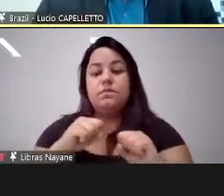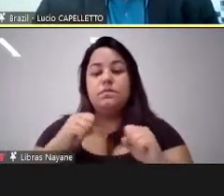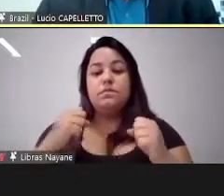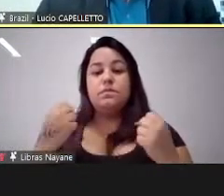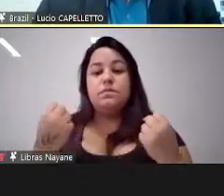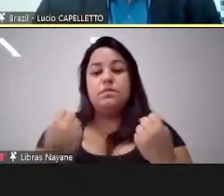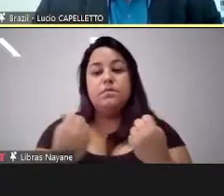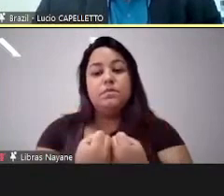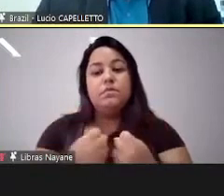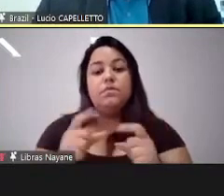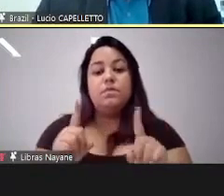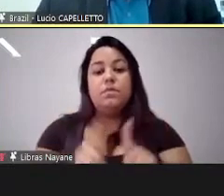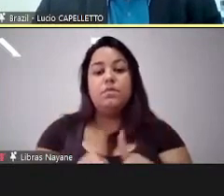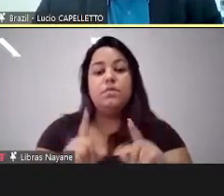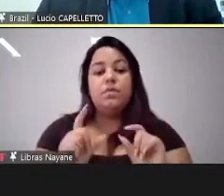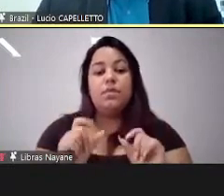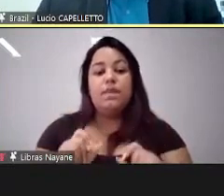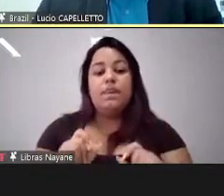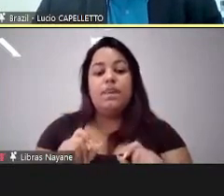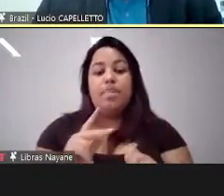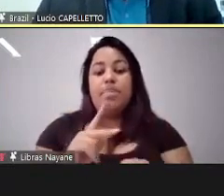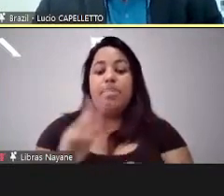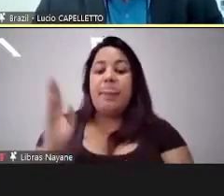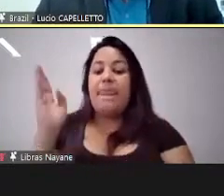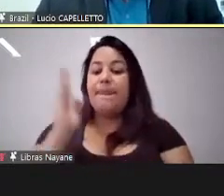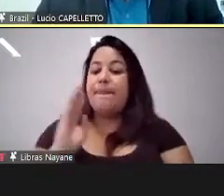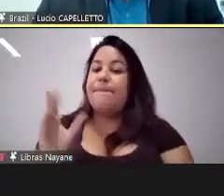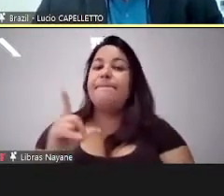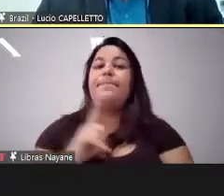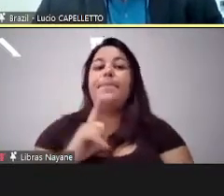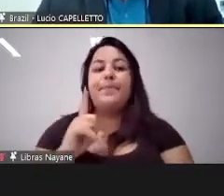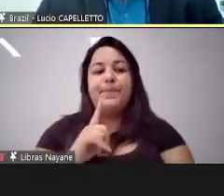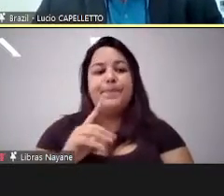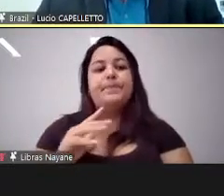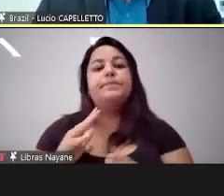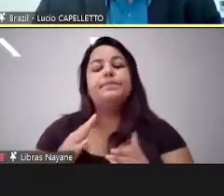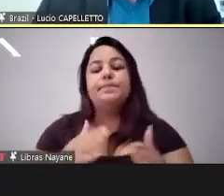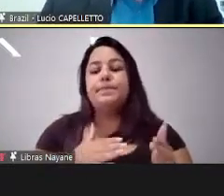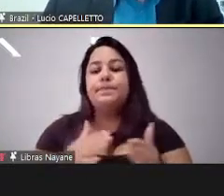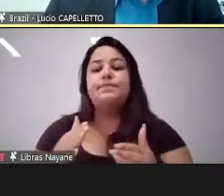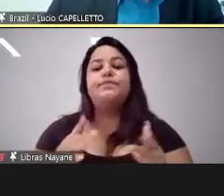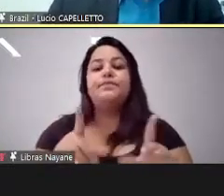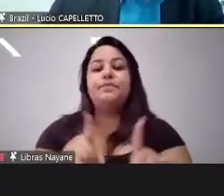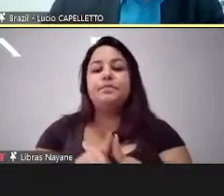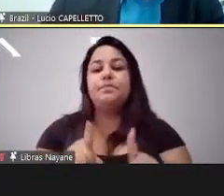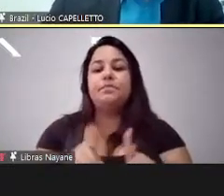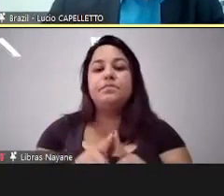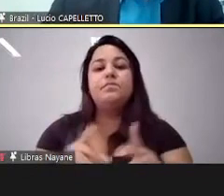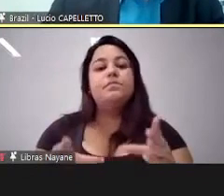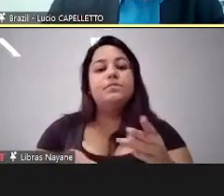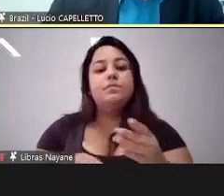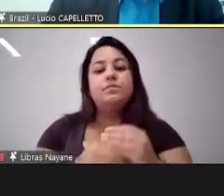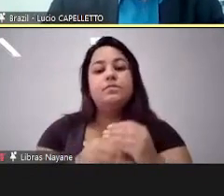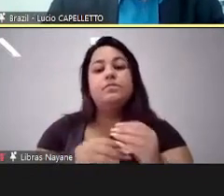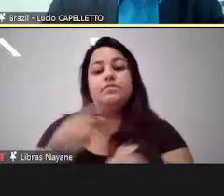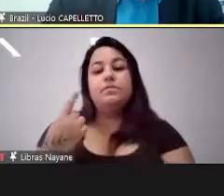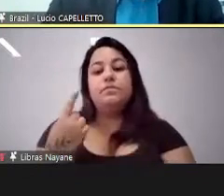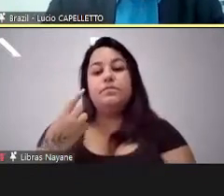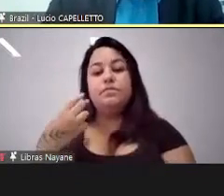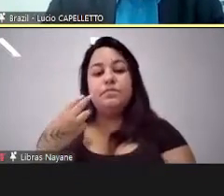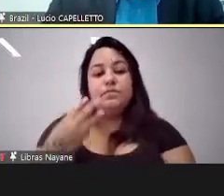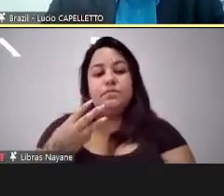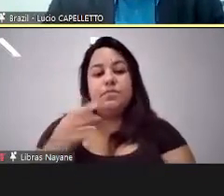regimes, other systems, and we see in the world, in Brazil, we'll still have a long way to go in terms